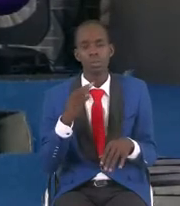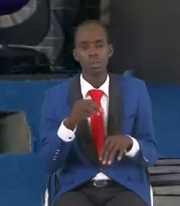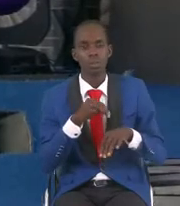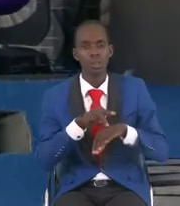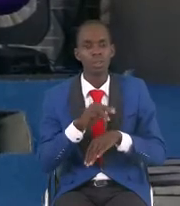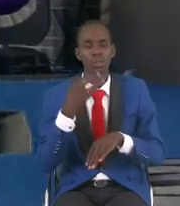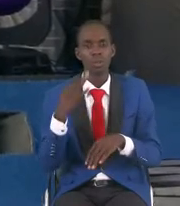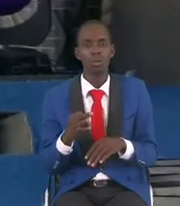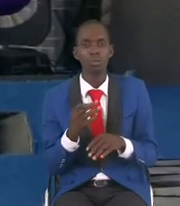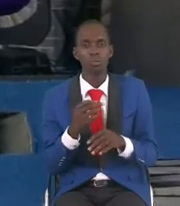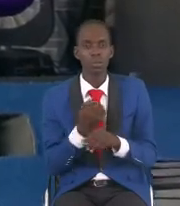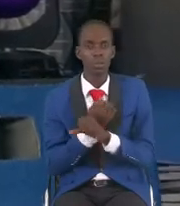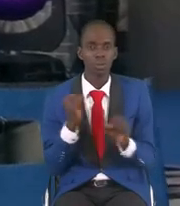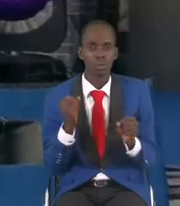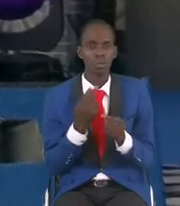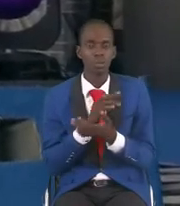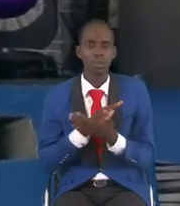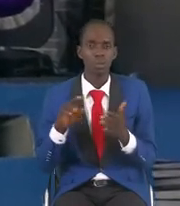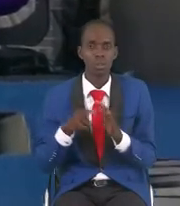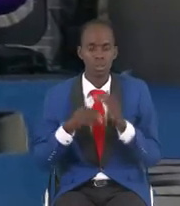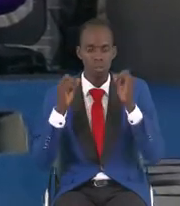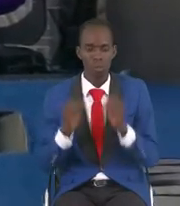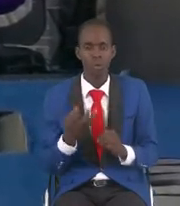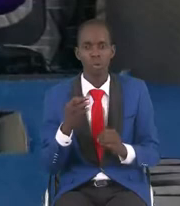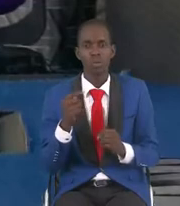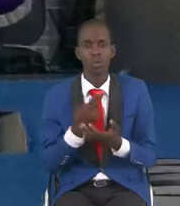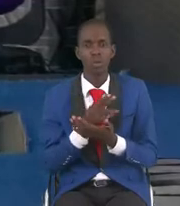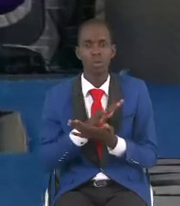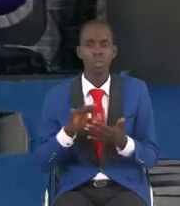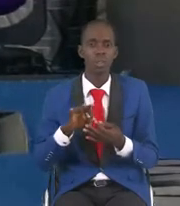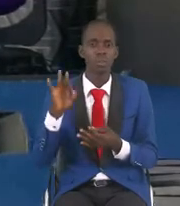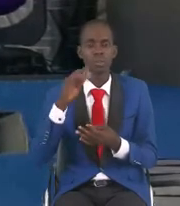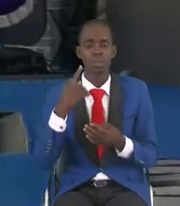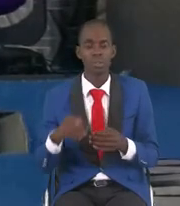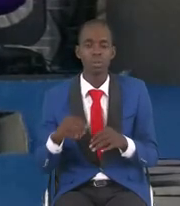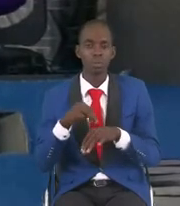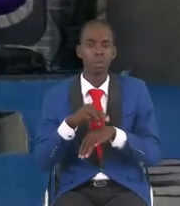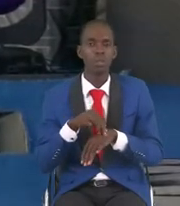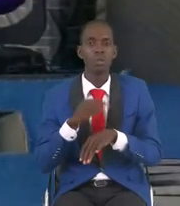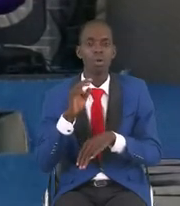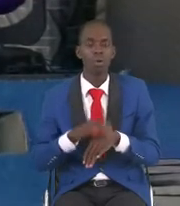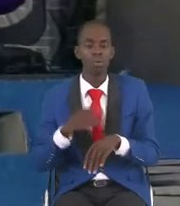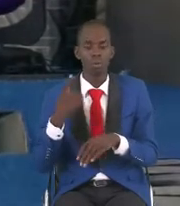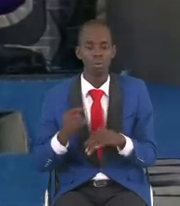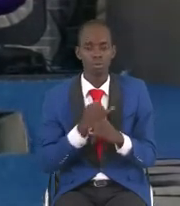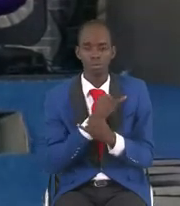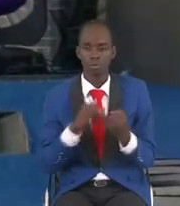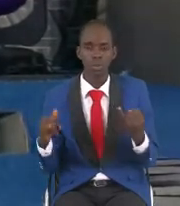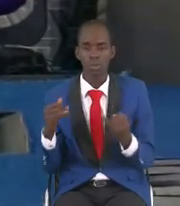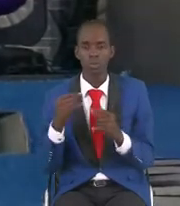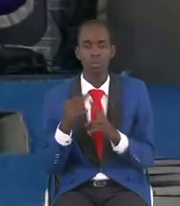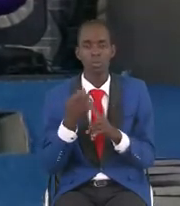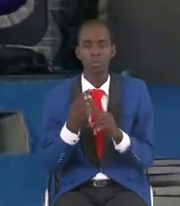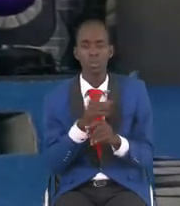of the power of the Holy Ghost, and the message of the finality and the authority of the scripture, all that was